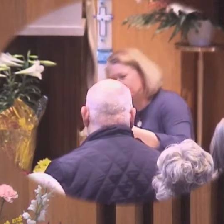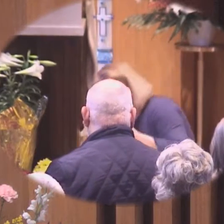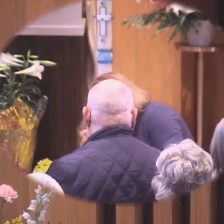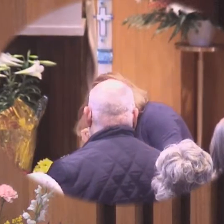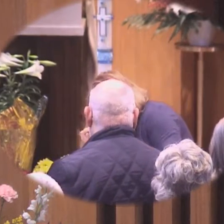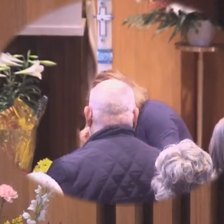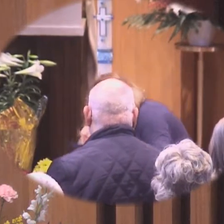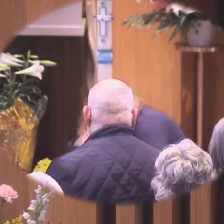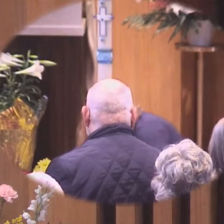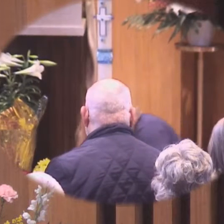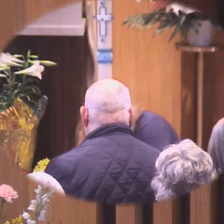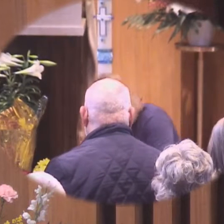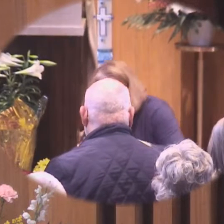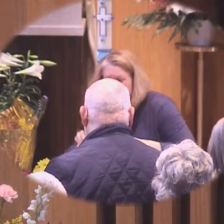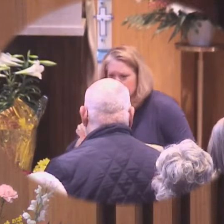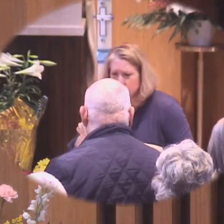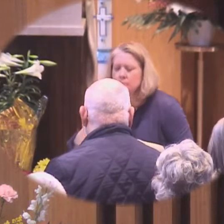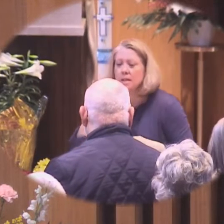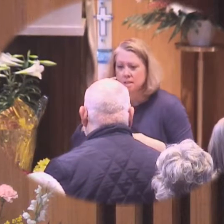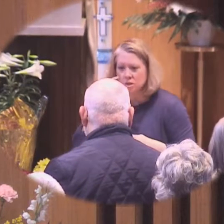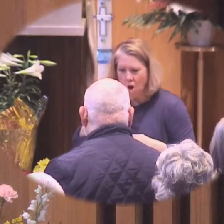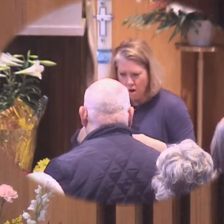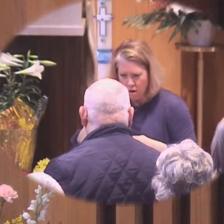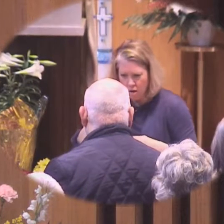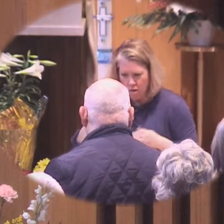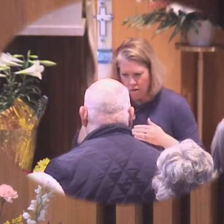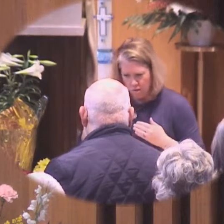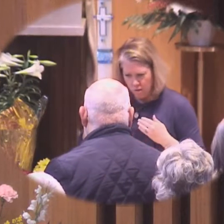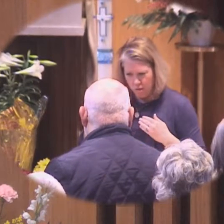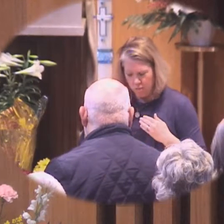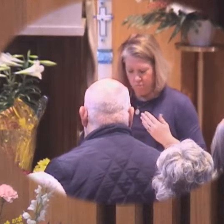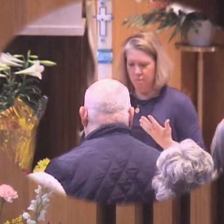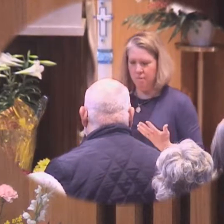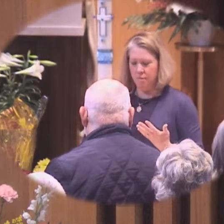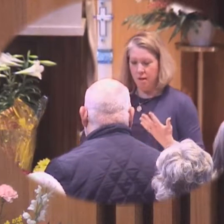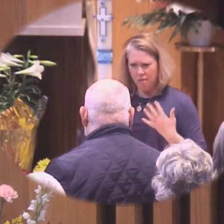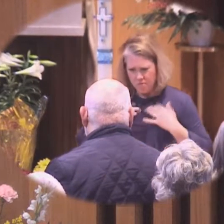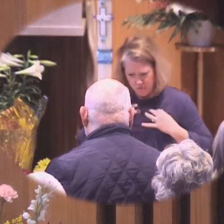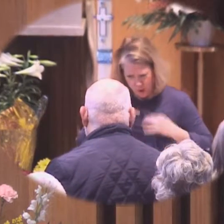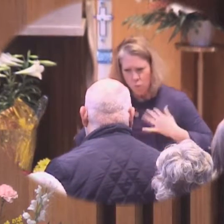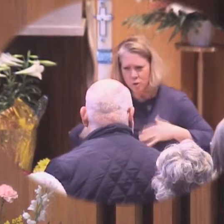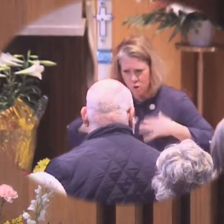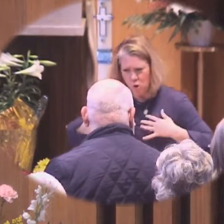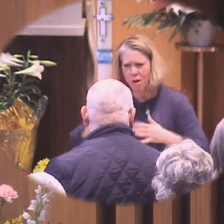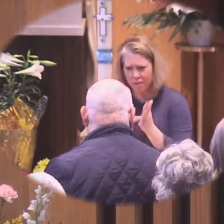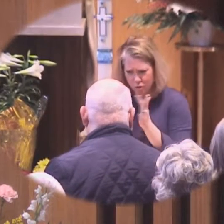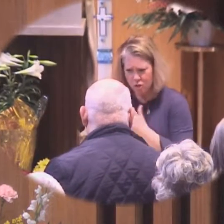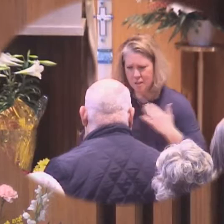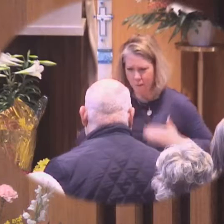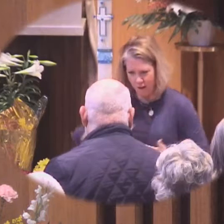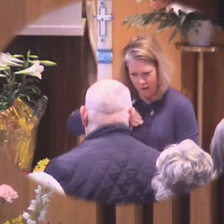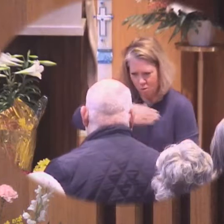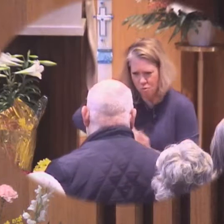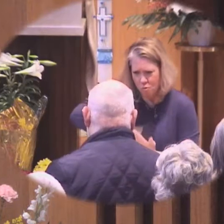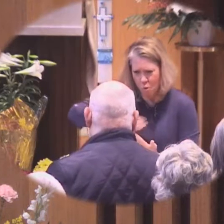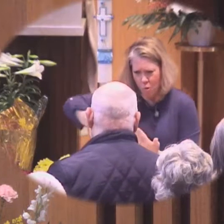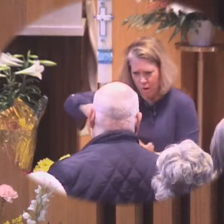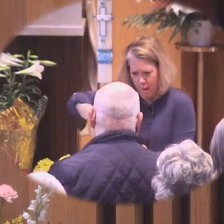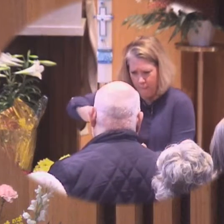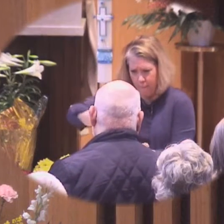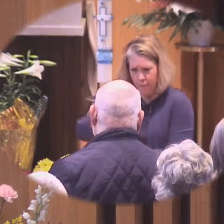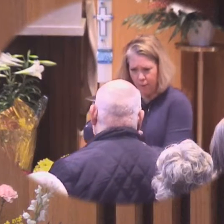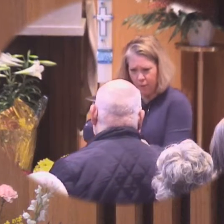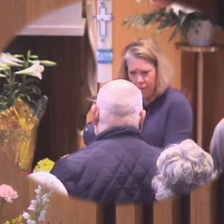the burial cloth there and the cloth that had covered his head, not with the burial cloth, but rolled up in a